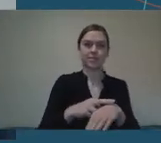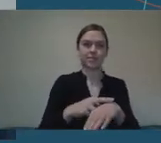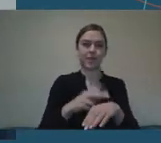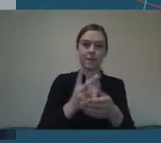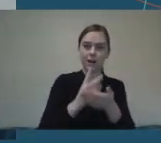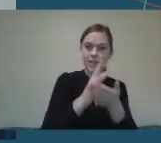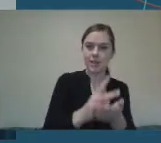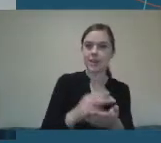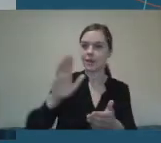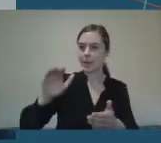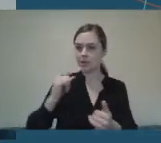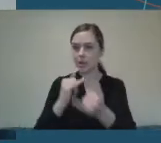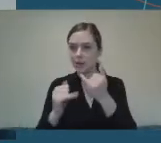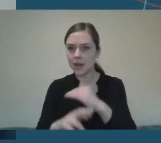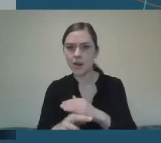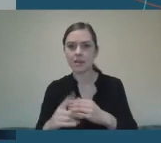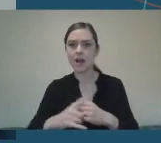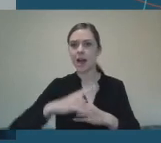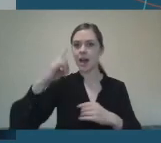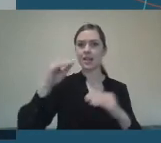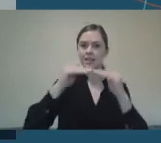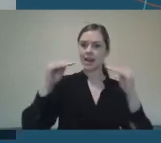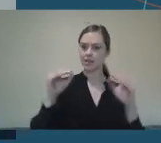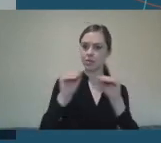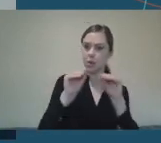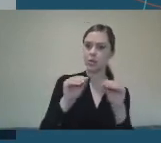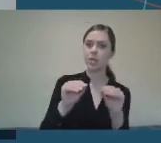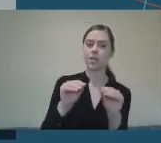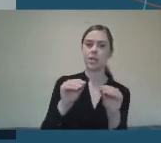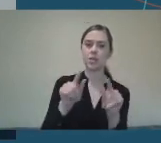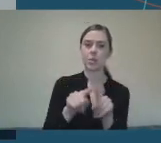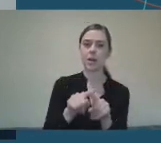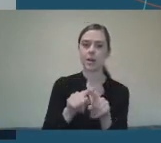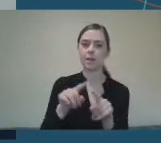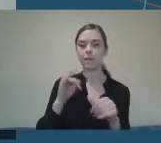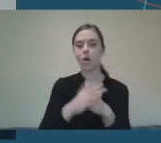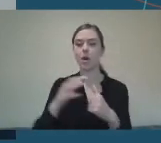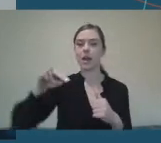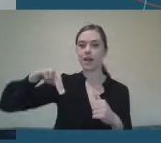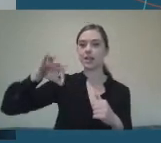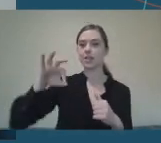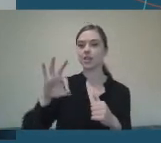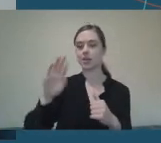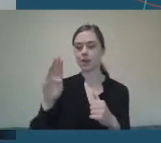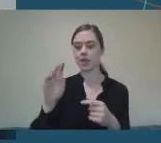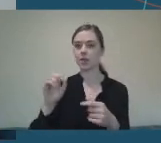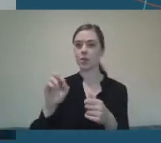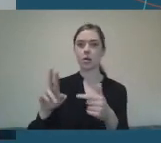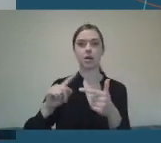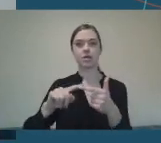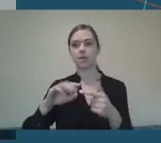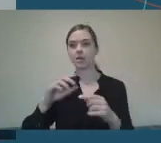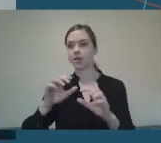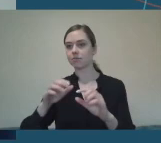better coaches, and a higher standard of coaching for your NGB and your Special Olympics or IWA or Deaf